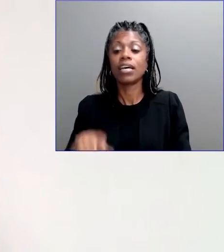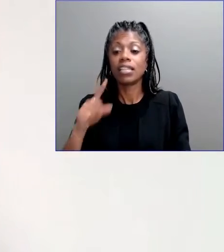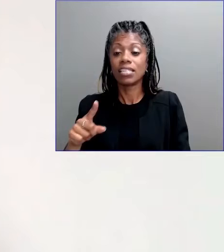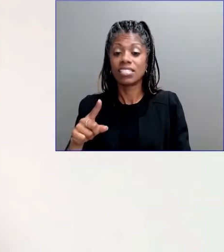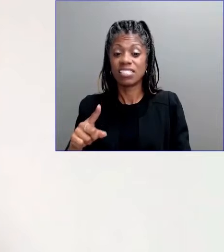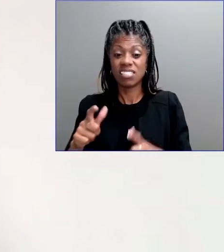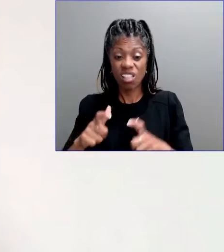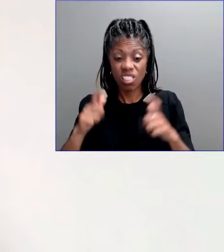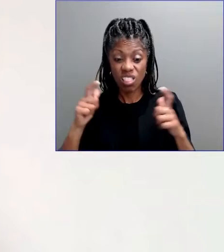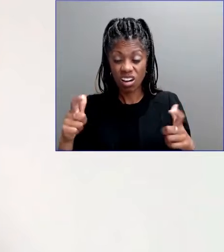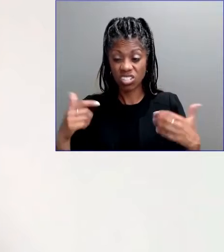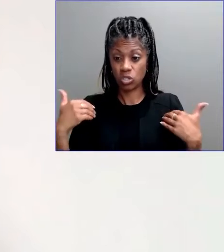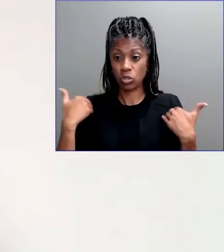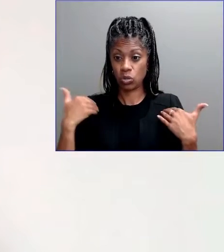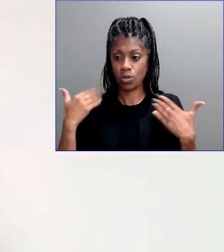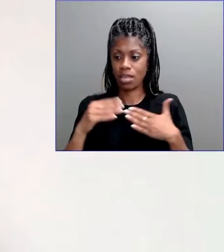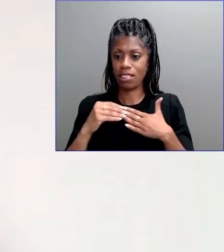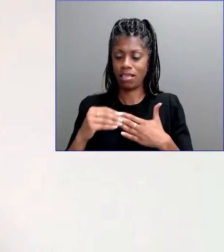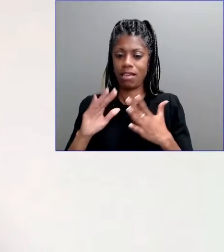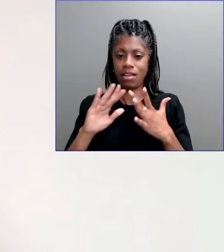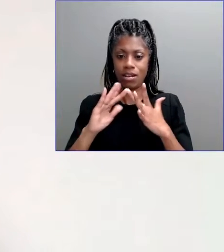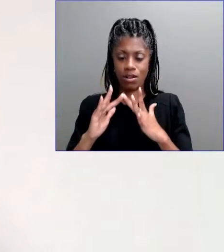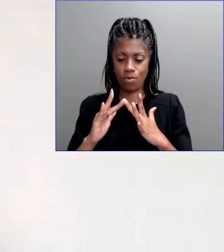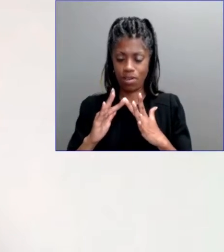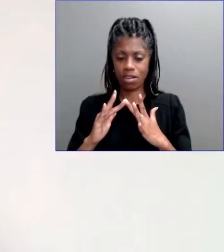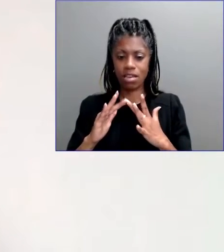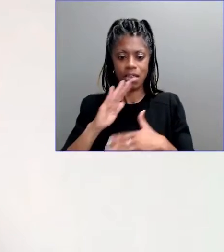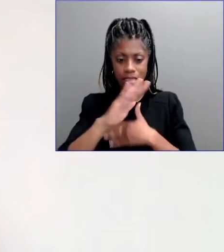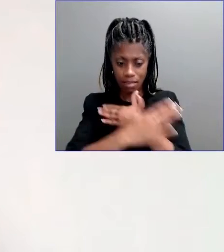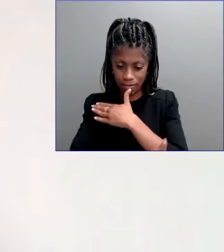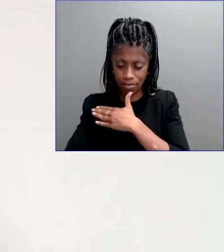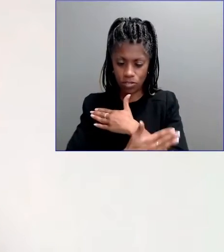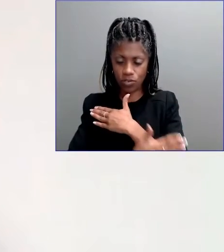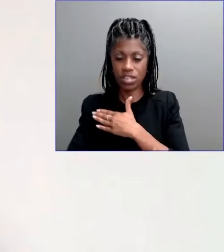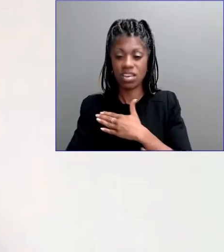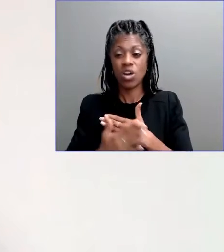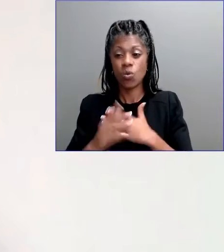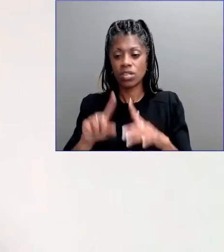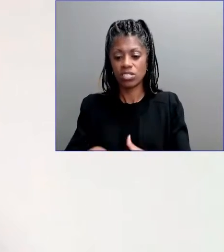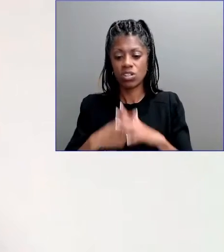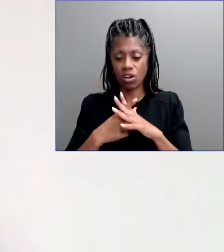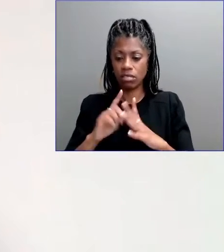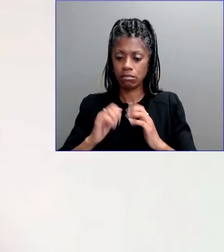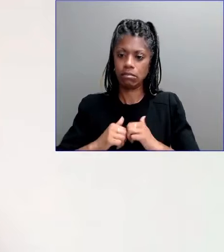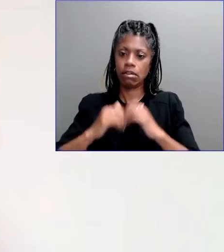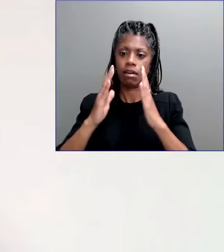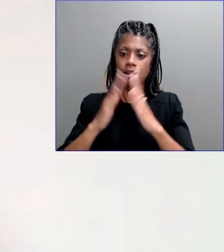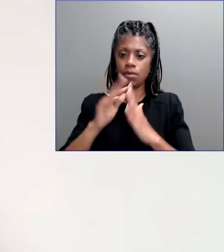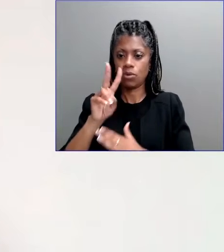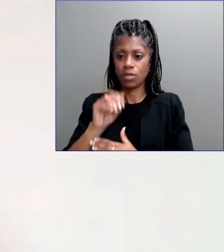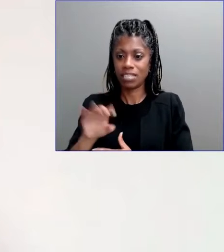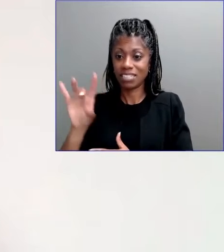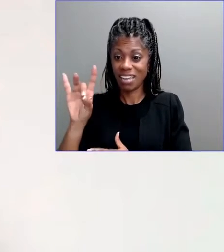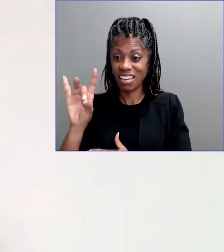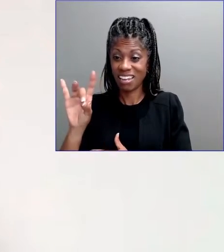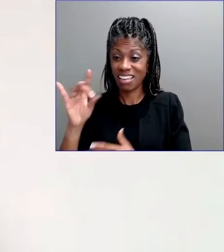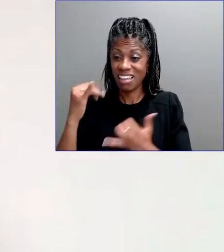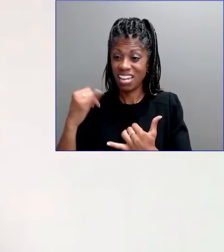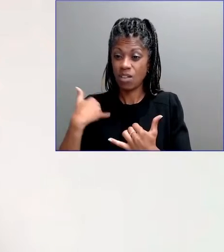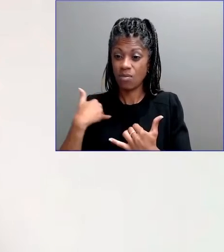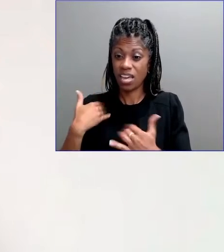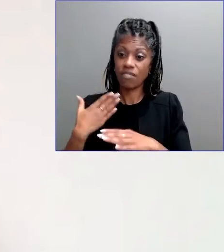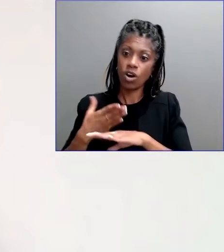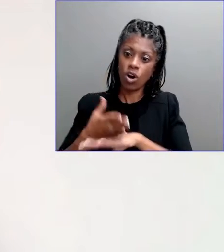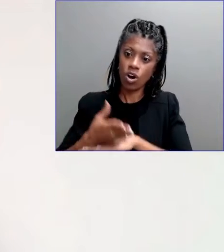country. We were founded in 2008, and now we have nearly 1 million members. Being undocumented can lead to discrimination